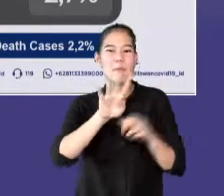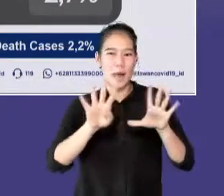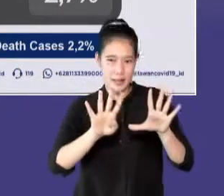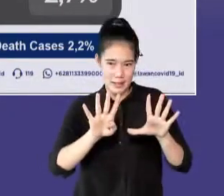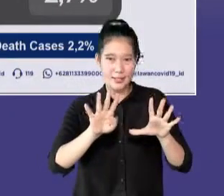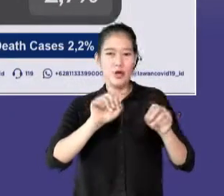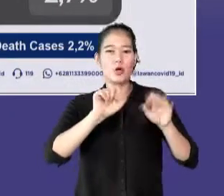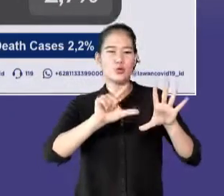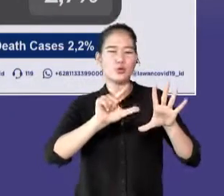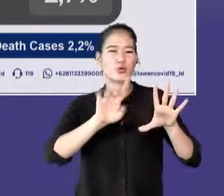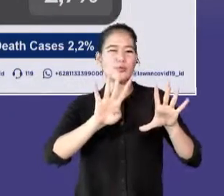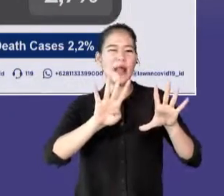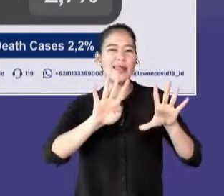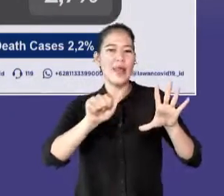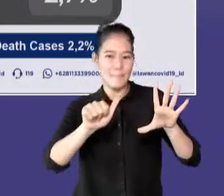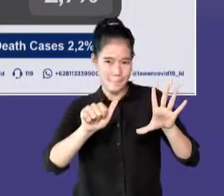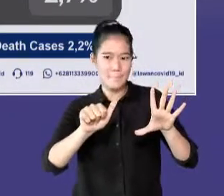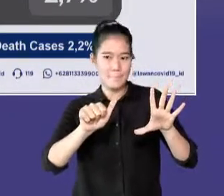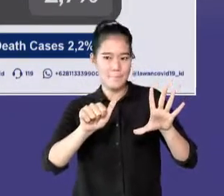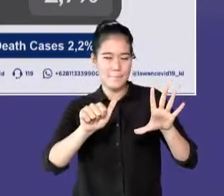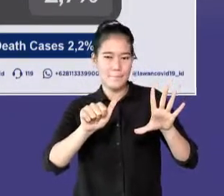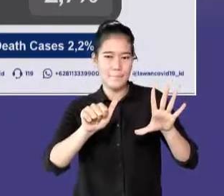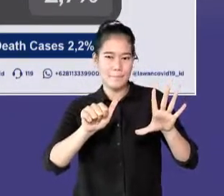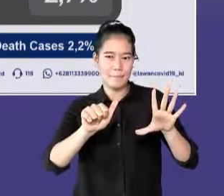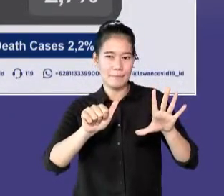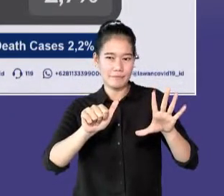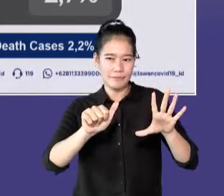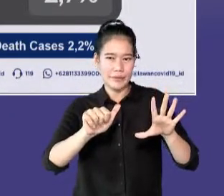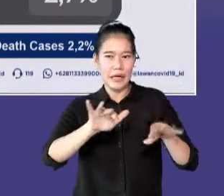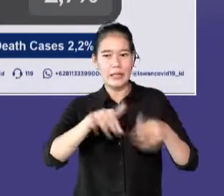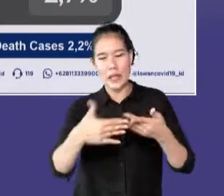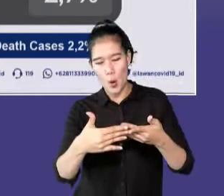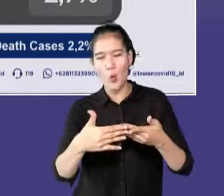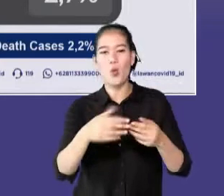1,419 and 796, which is